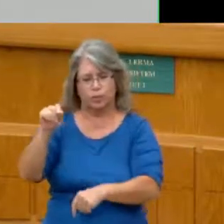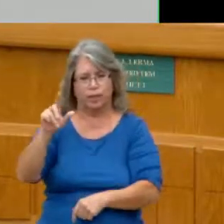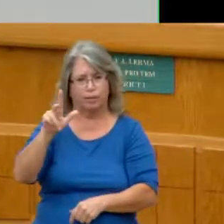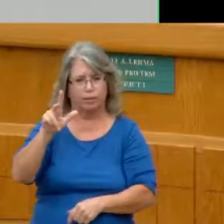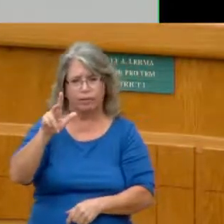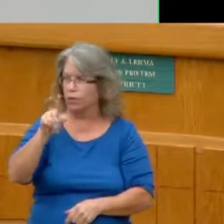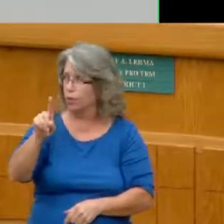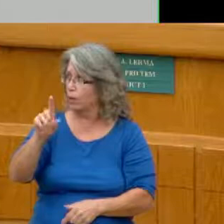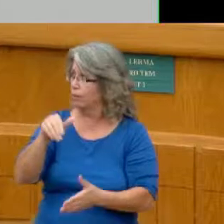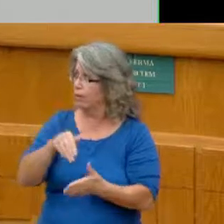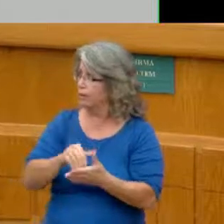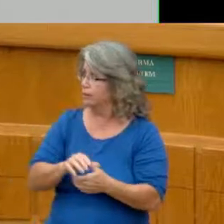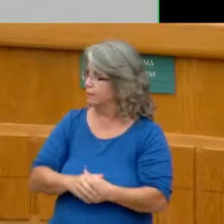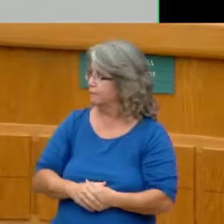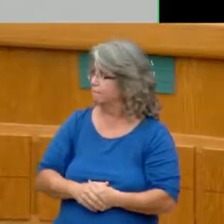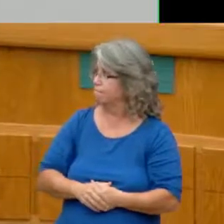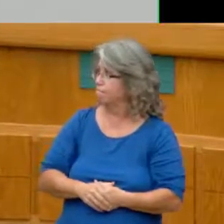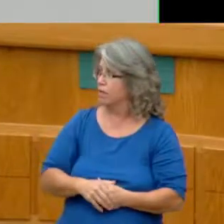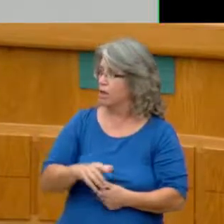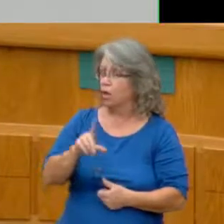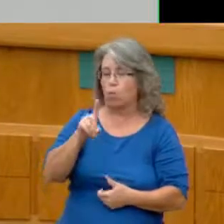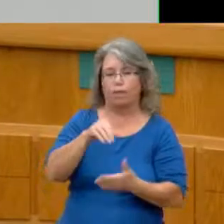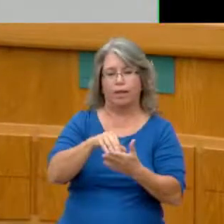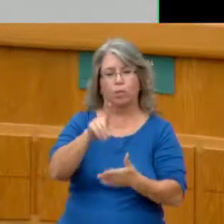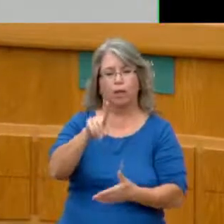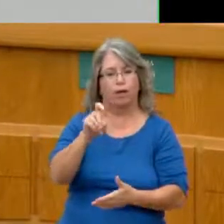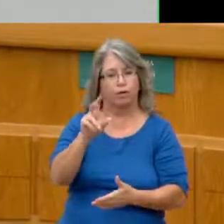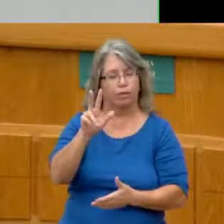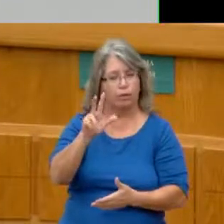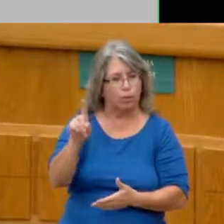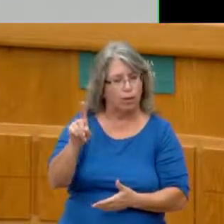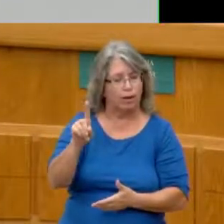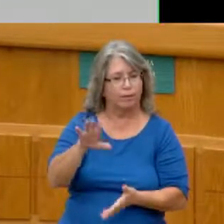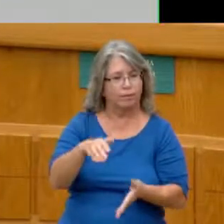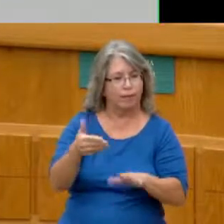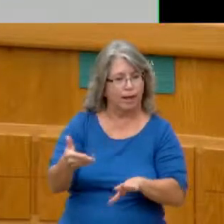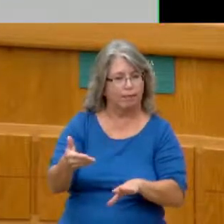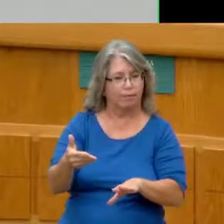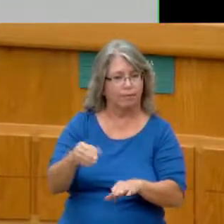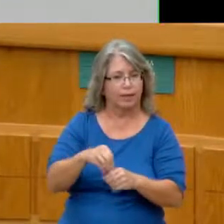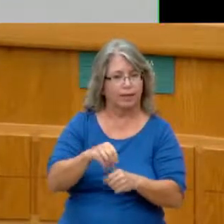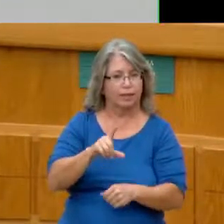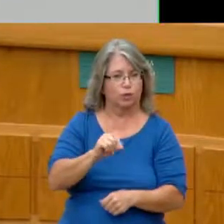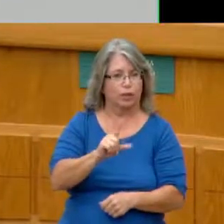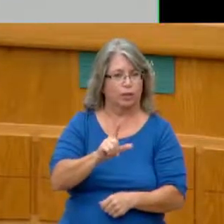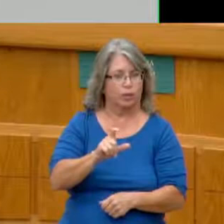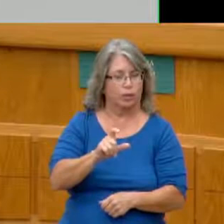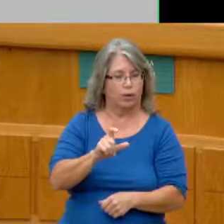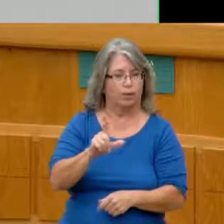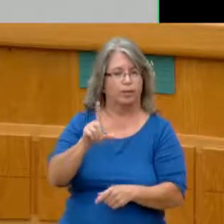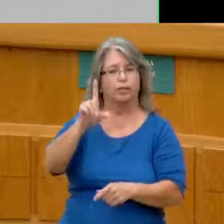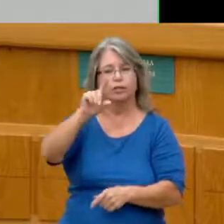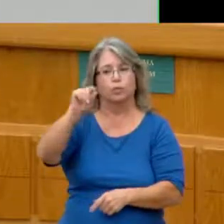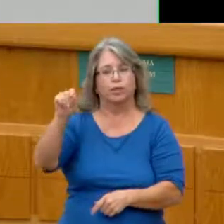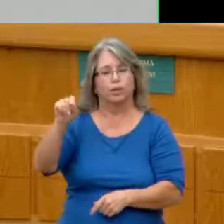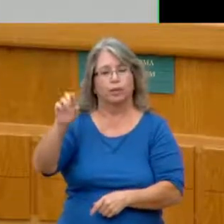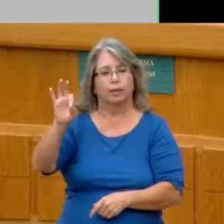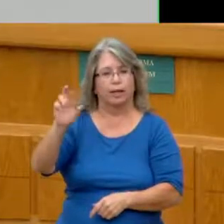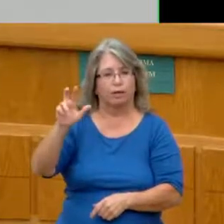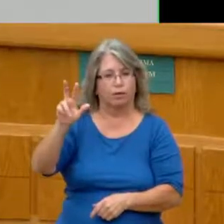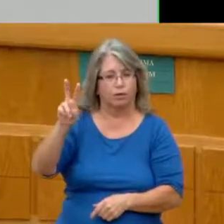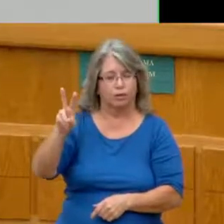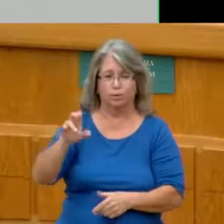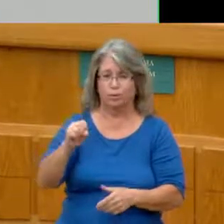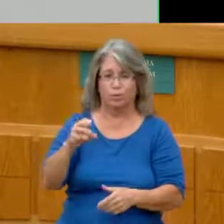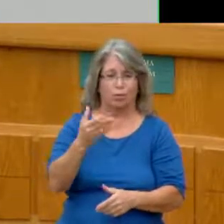1,100 fatalities in 2021 versus 922 in 2020. And so things are going in the